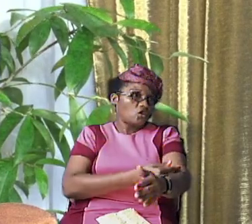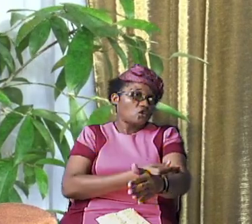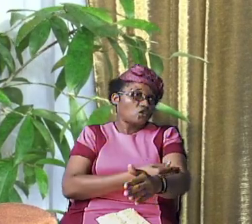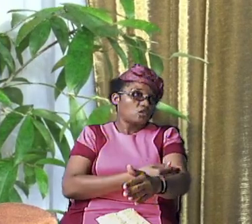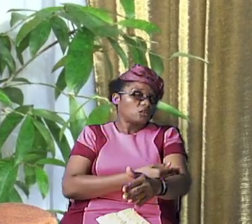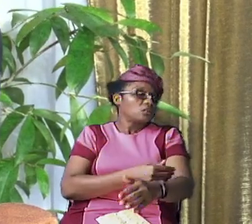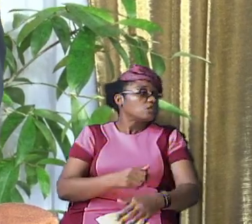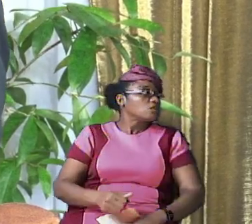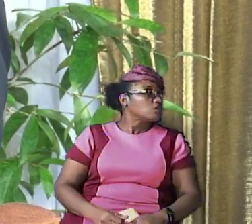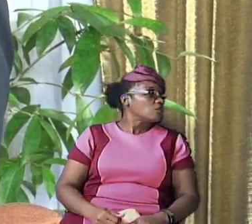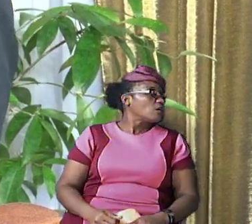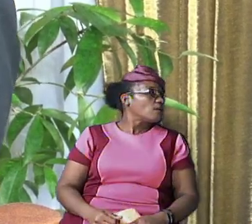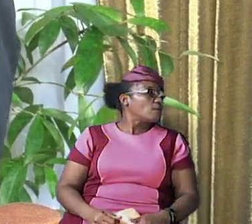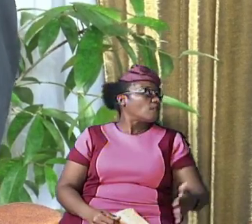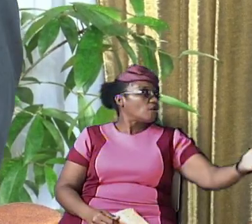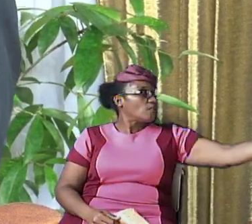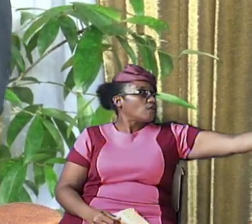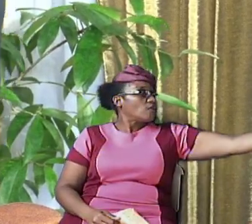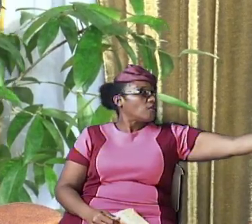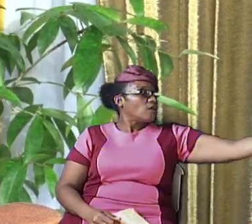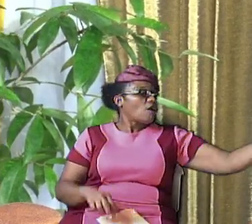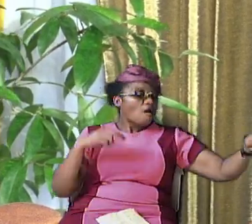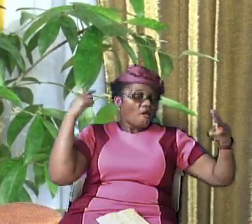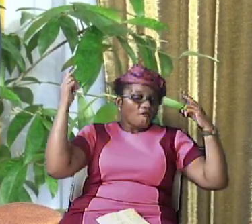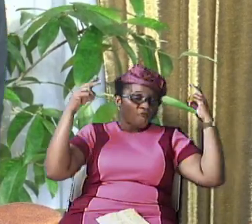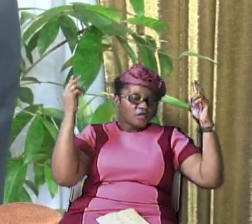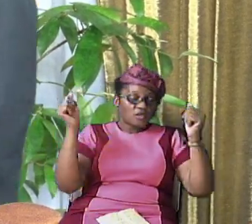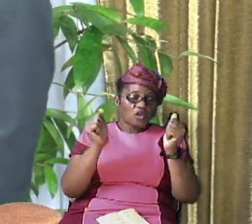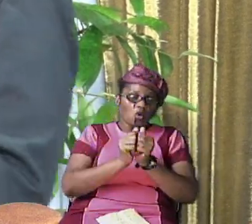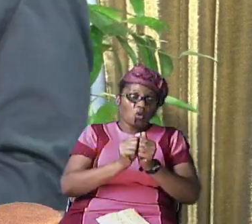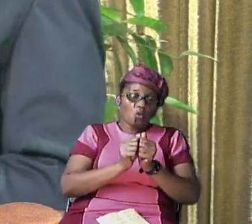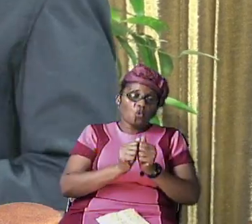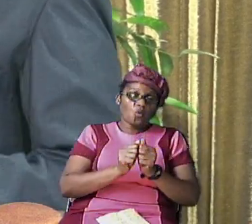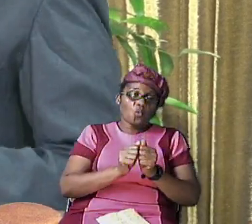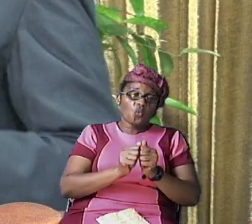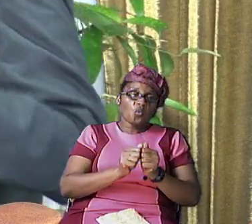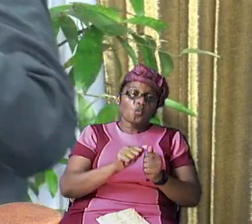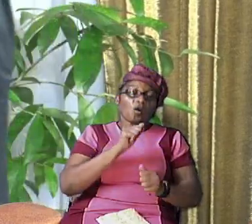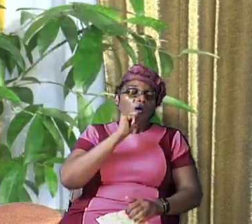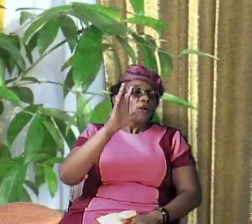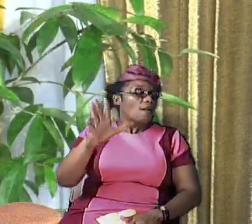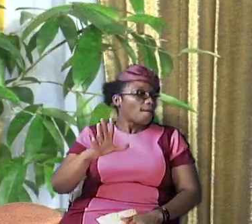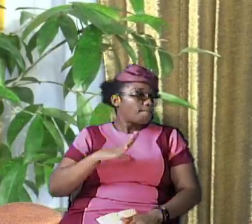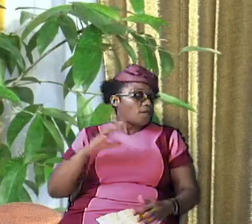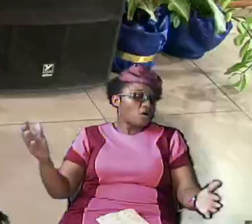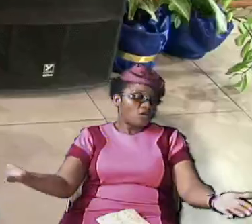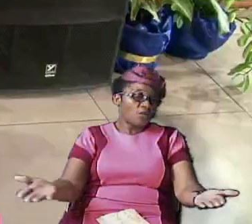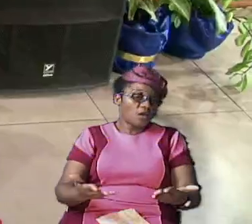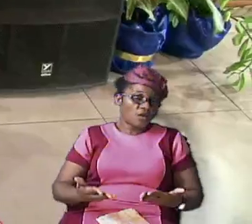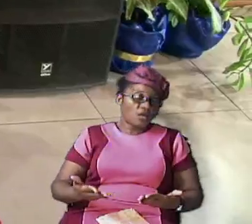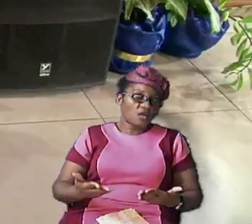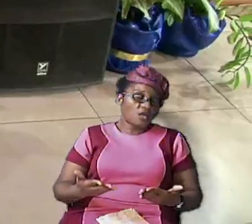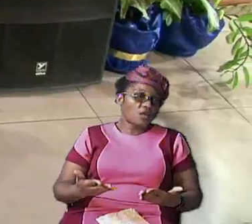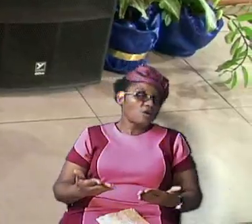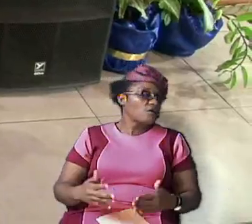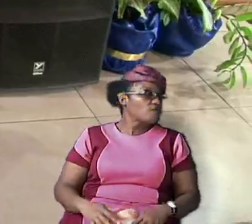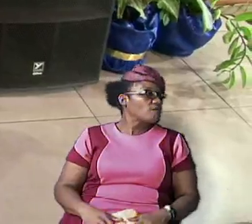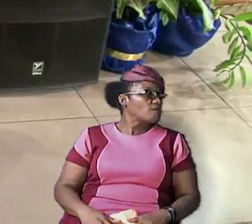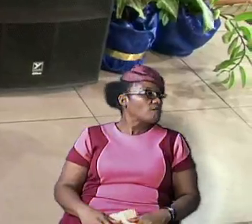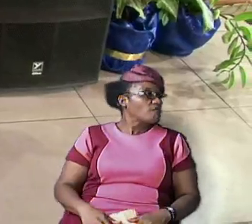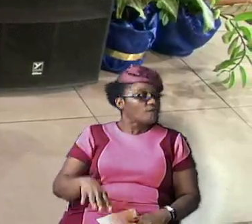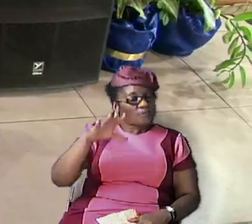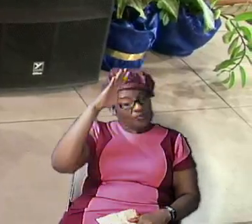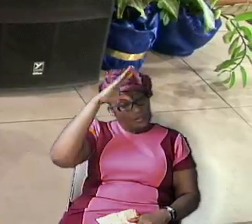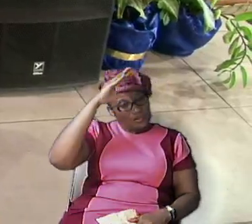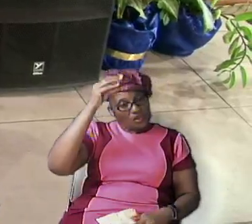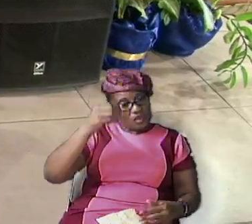Adriana. Good to have you visiting with Mom in Faith Chapel today. And then along with the contingent is Brother